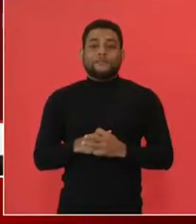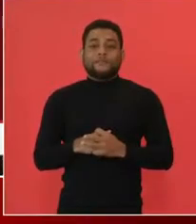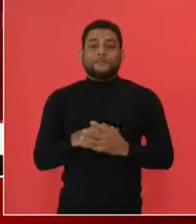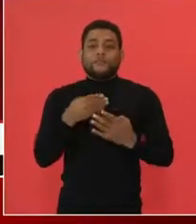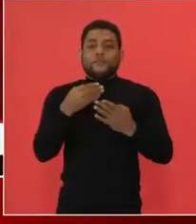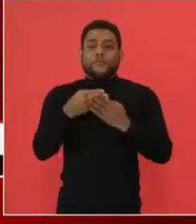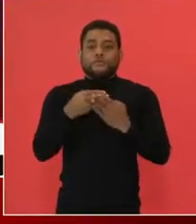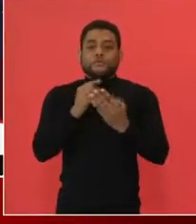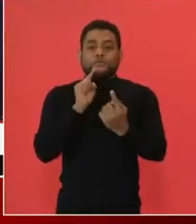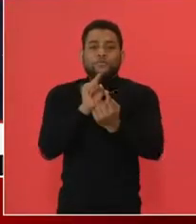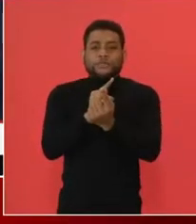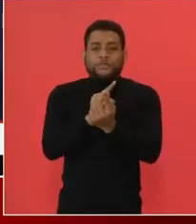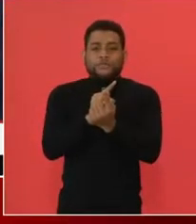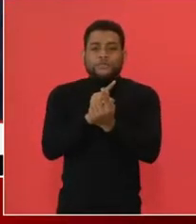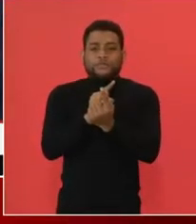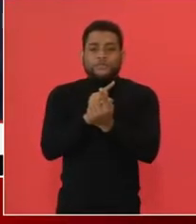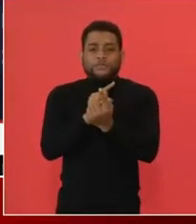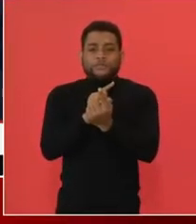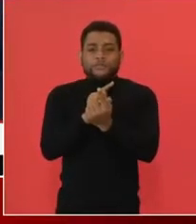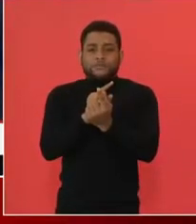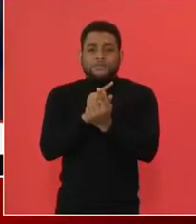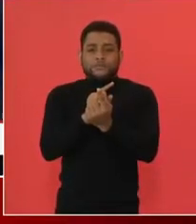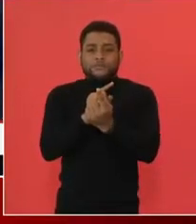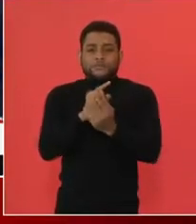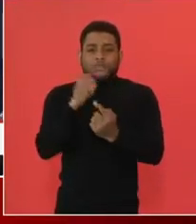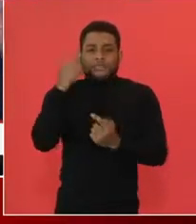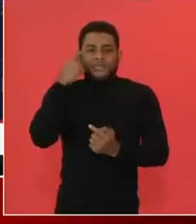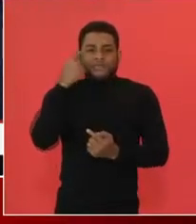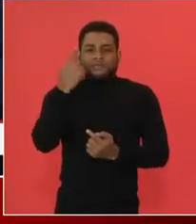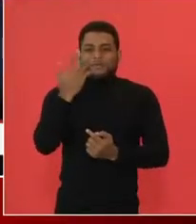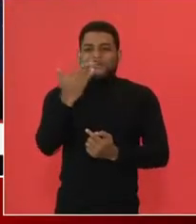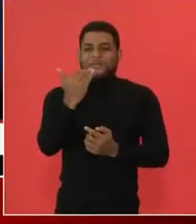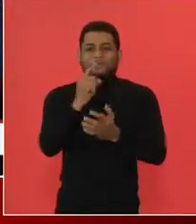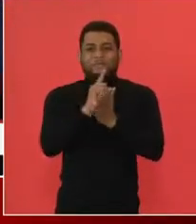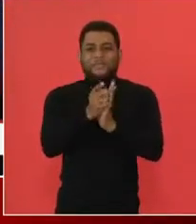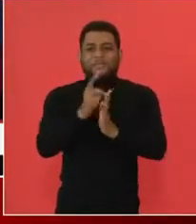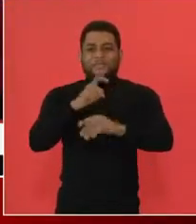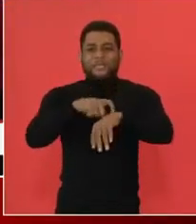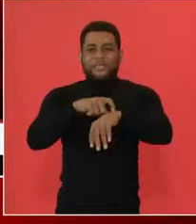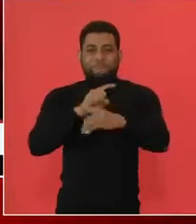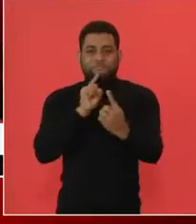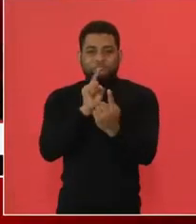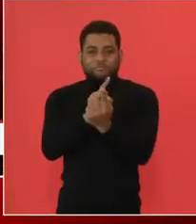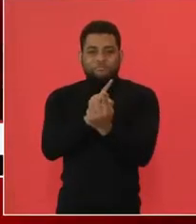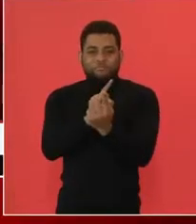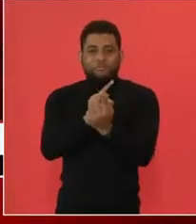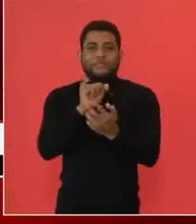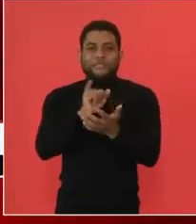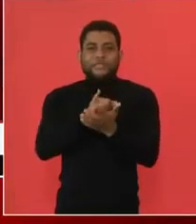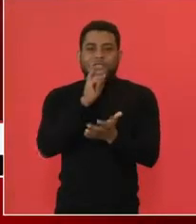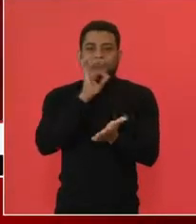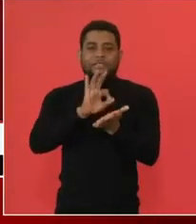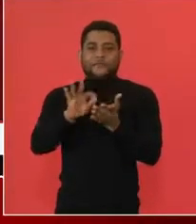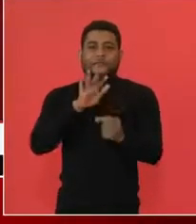think my memory serves me, it's 15 minutes. 15 minutes, yes, ma'am. So in close proximity for 15 minutes?